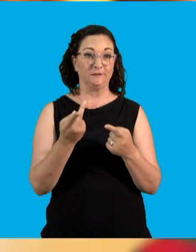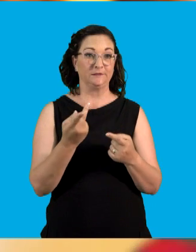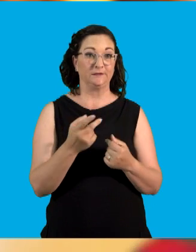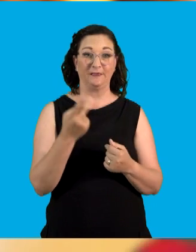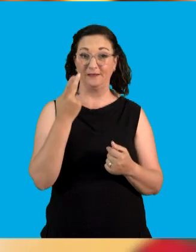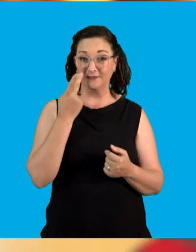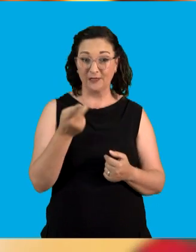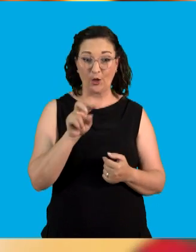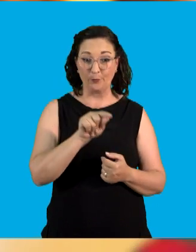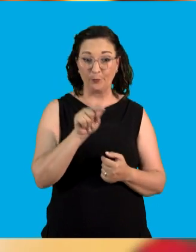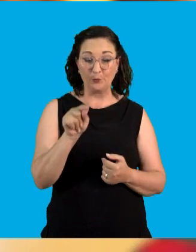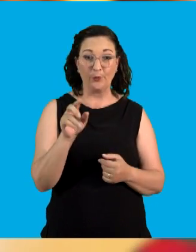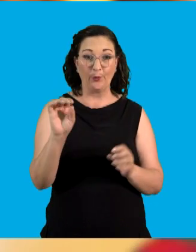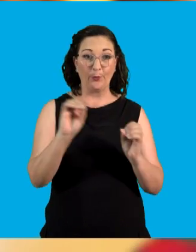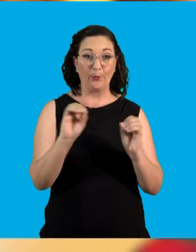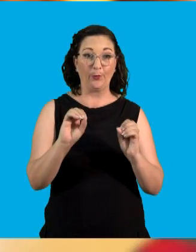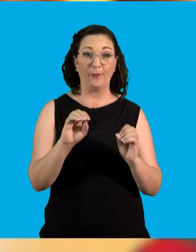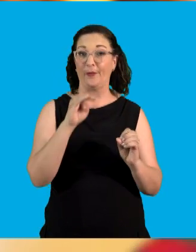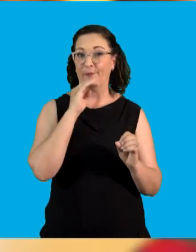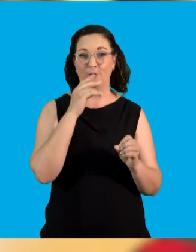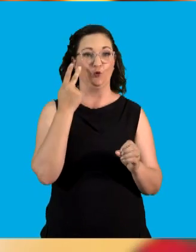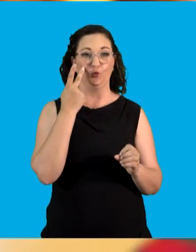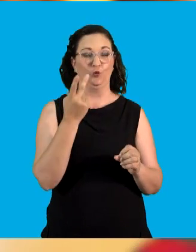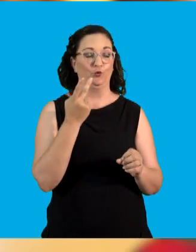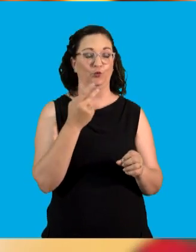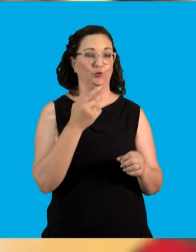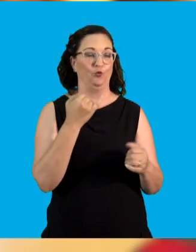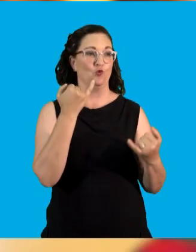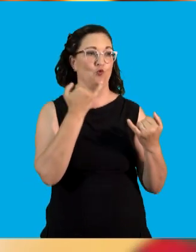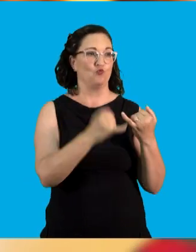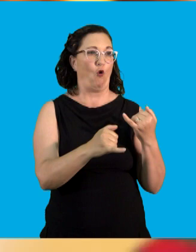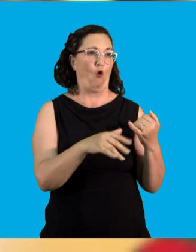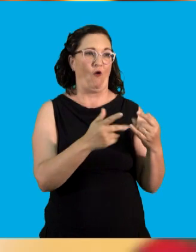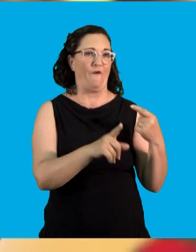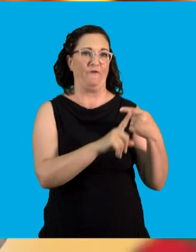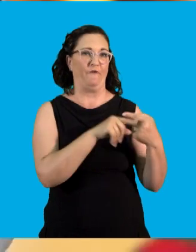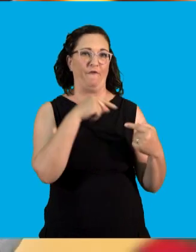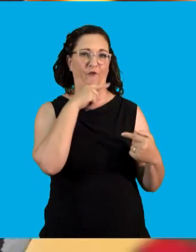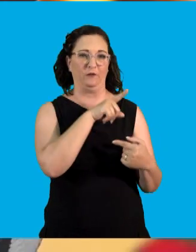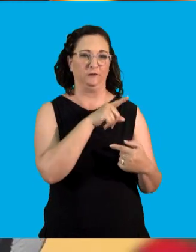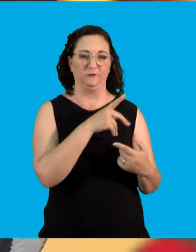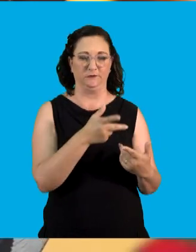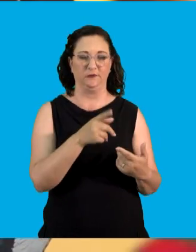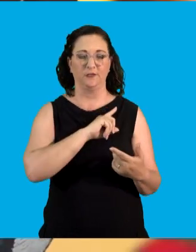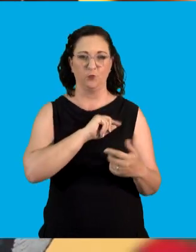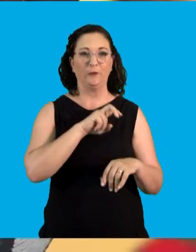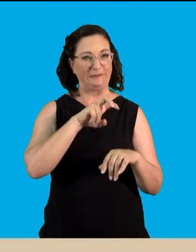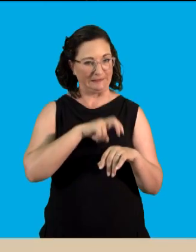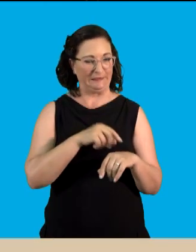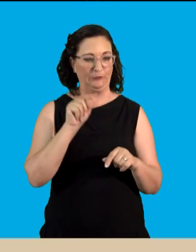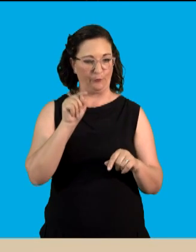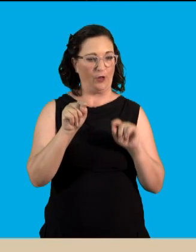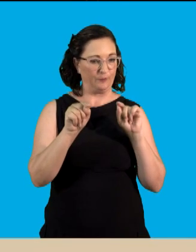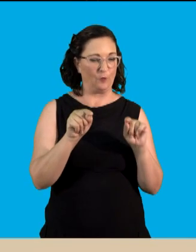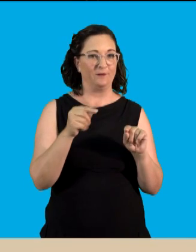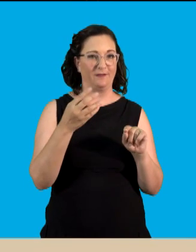don't see the 2 pointer stars, that means you are not looking at the Southern Cross, but you are looking at a false cross. As I've